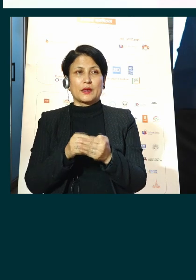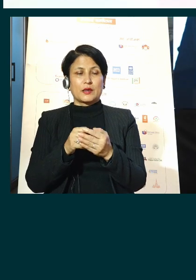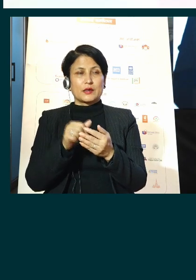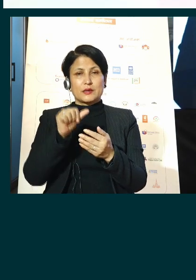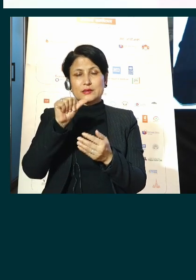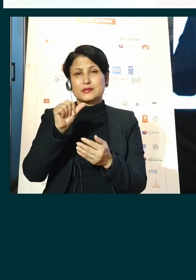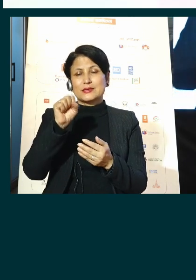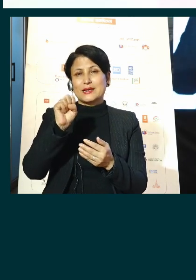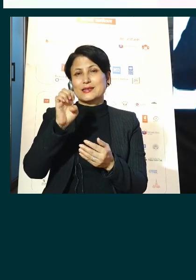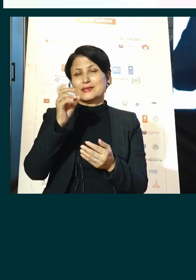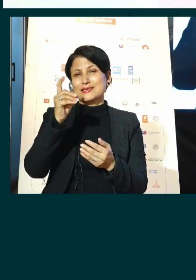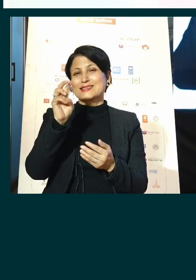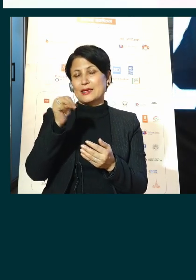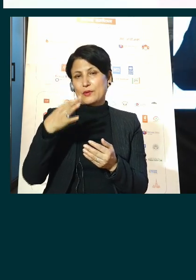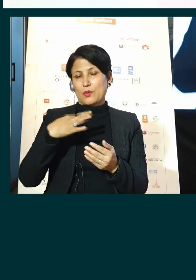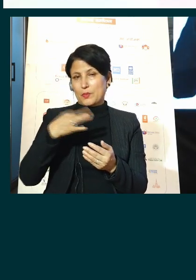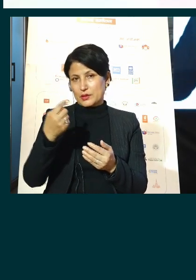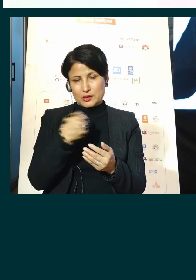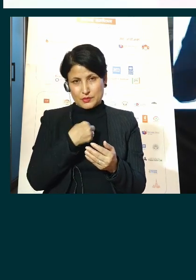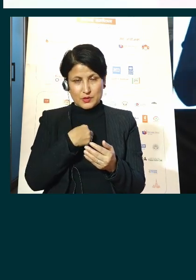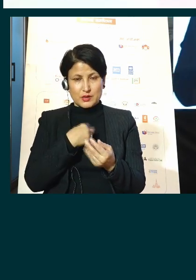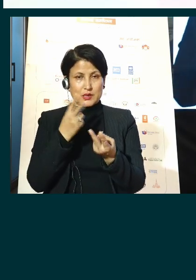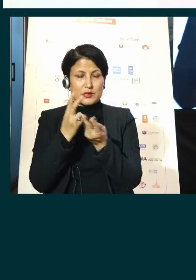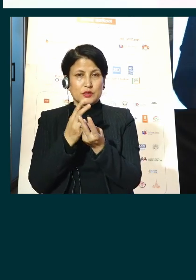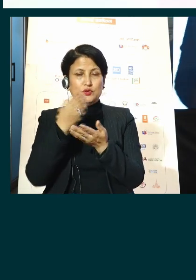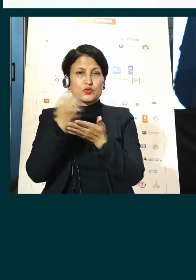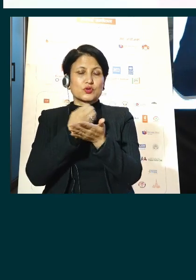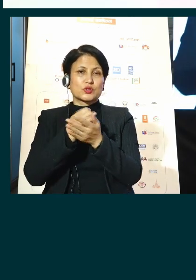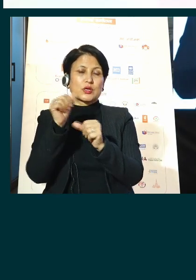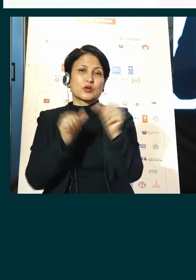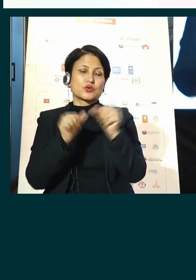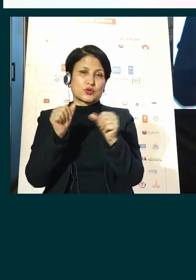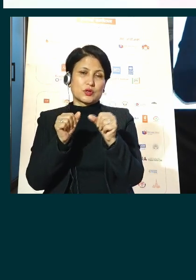a organization who's been extensively working on